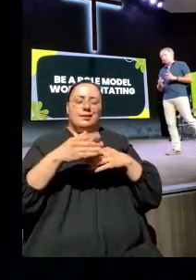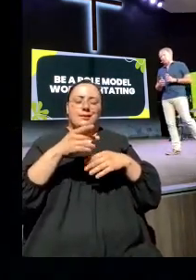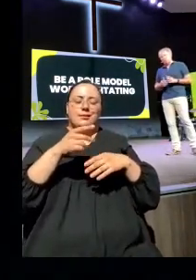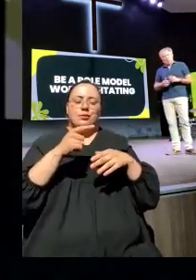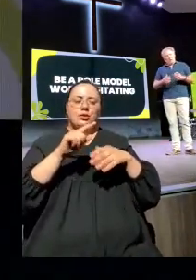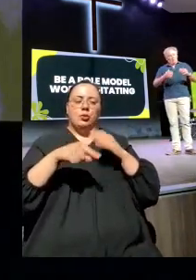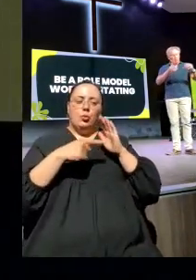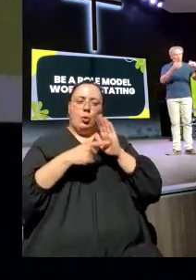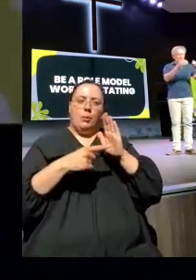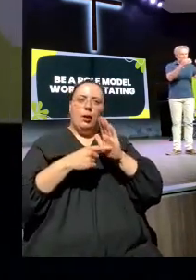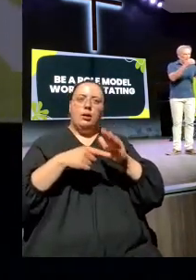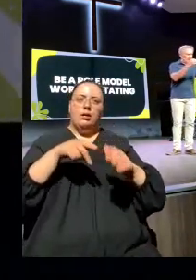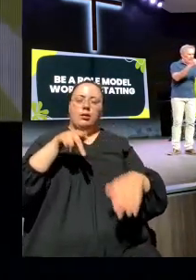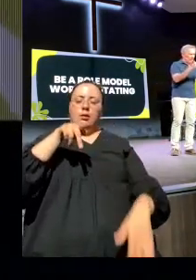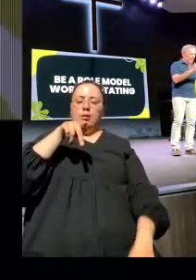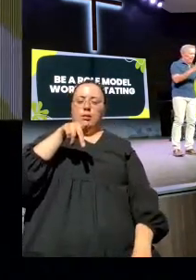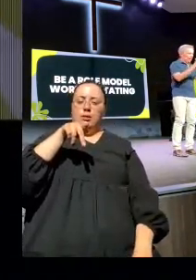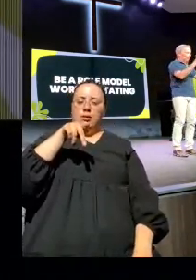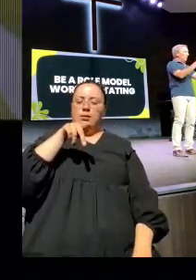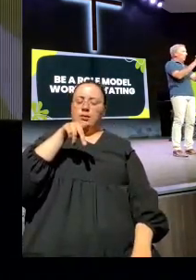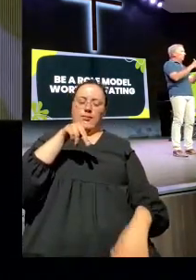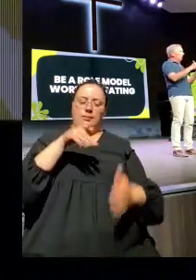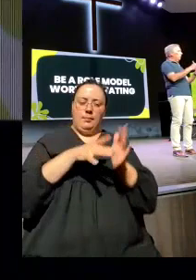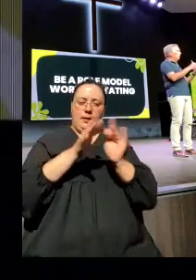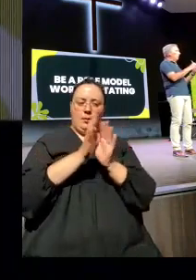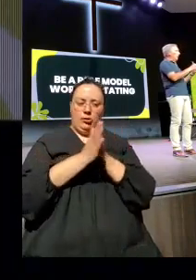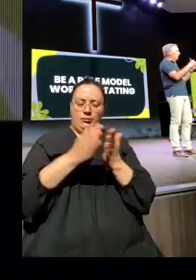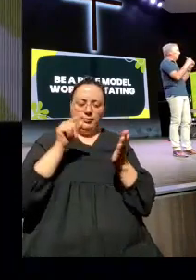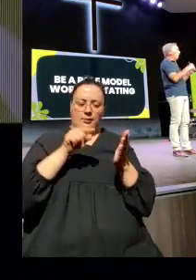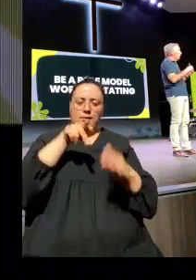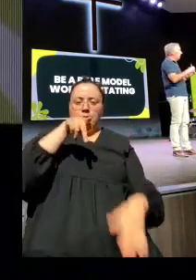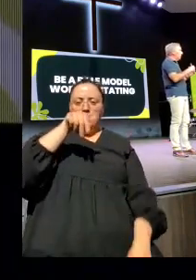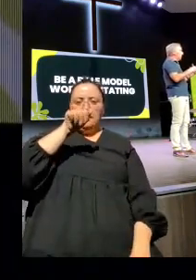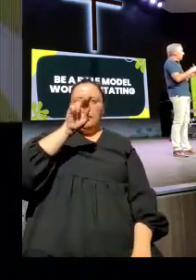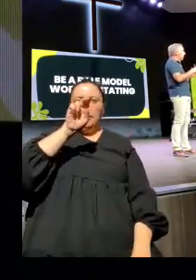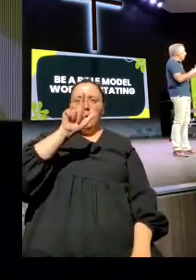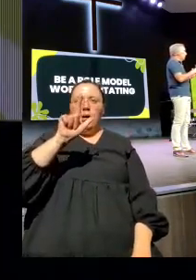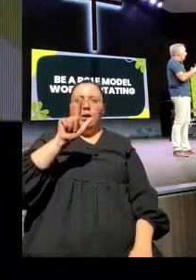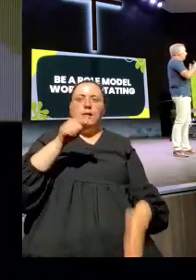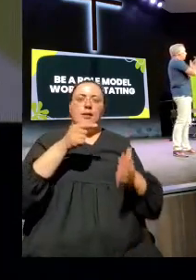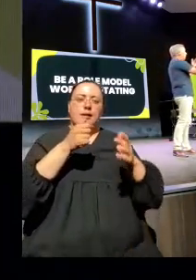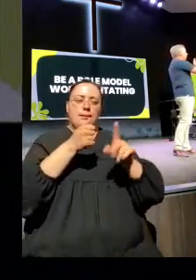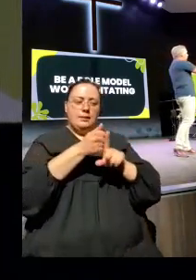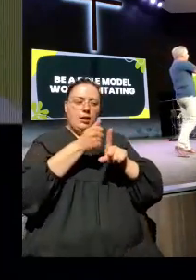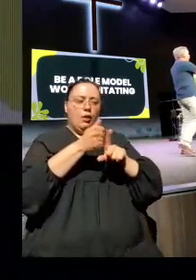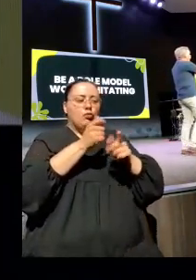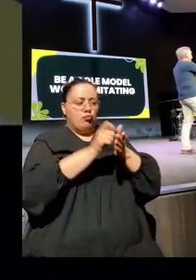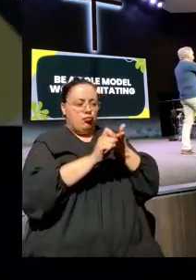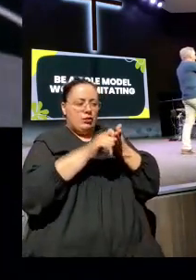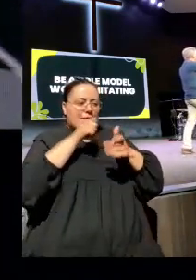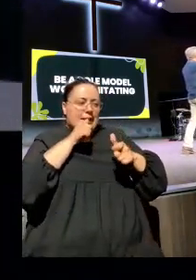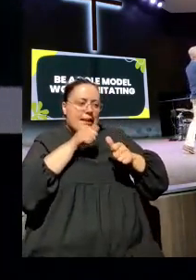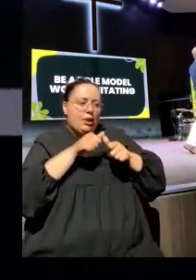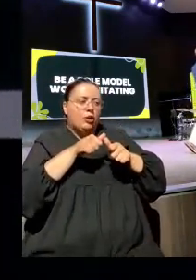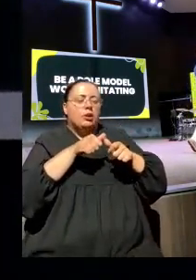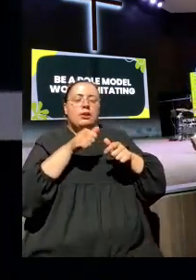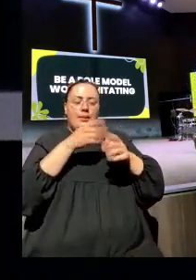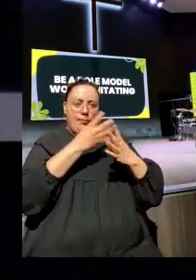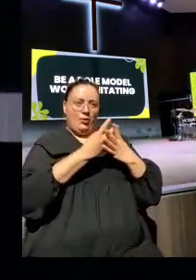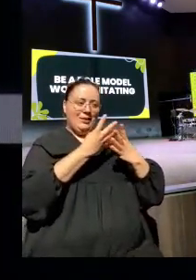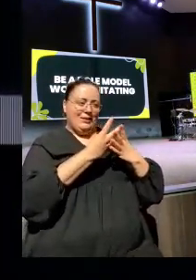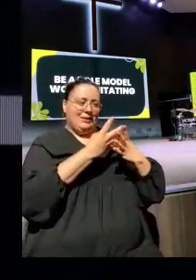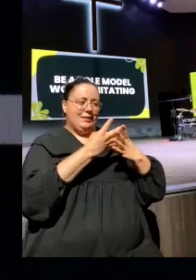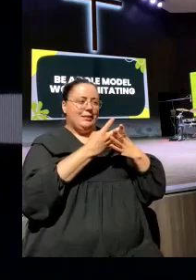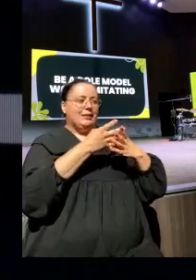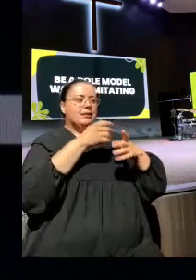church. And we're going to look at the end of a letter he was writing from prison to a group of people living in a city called